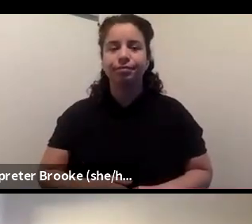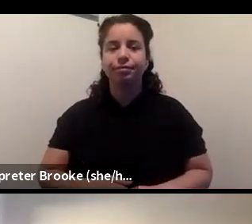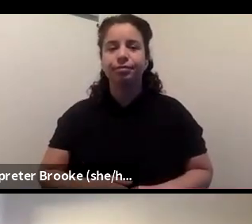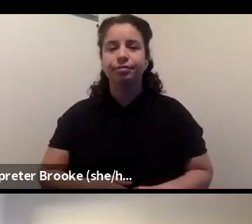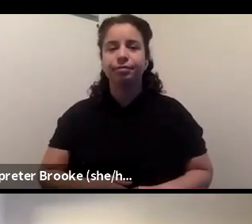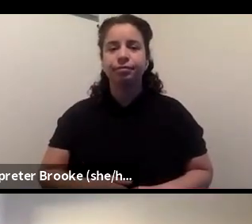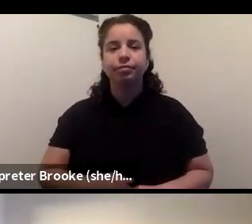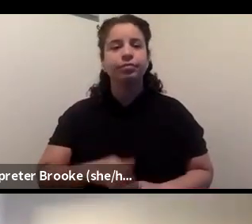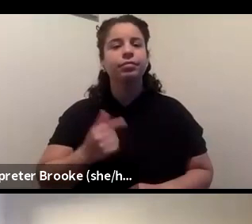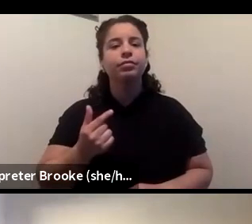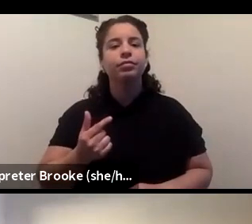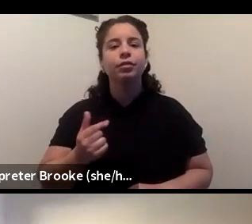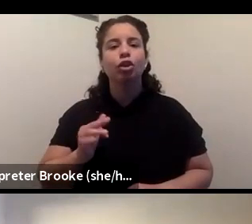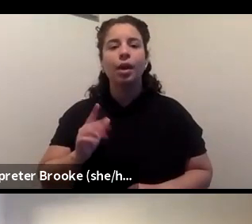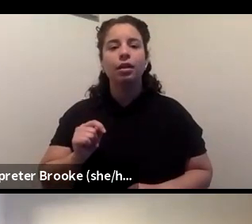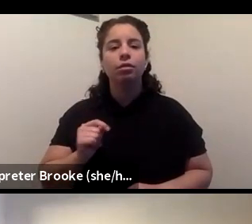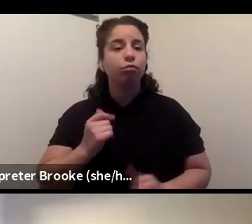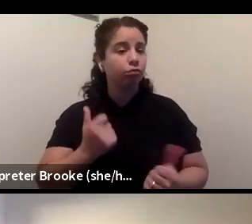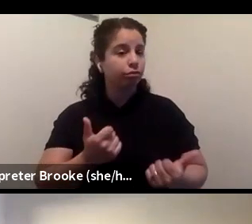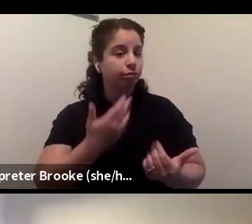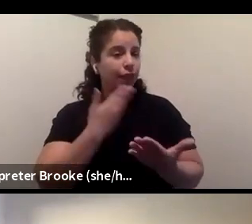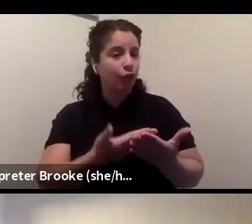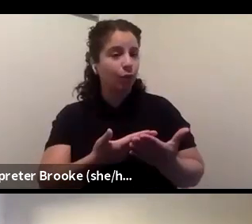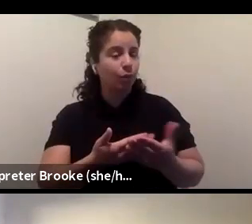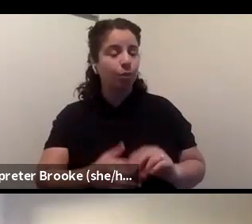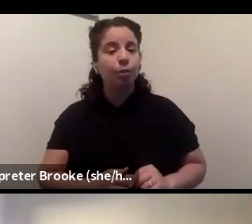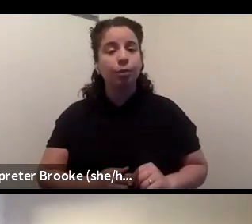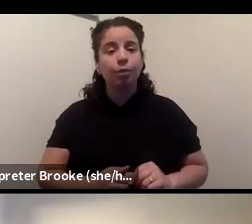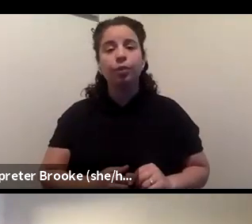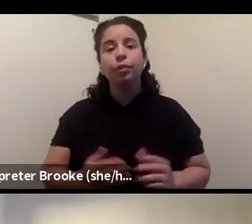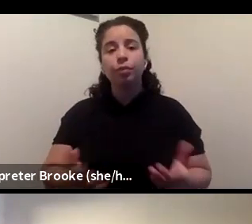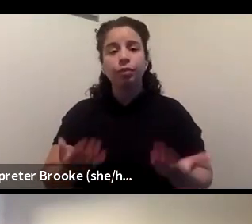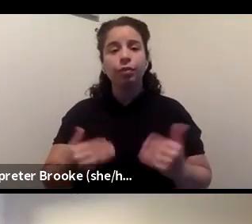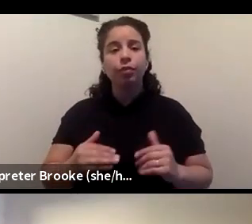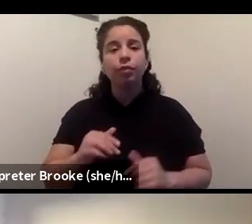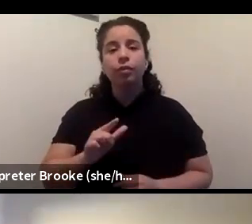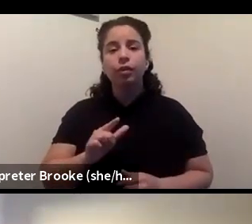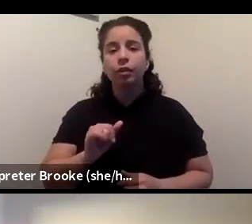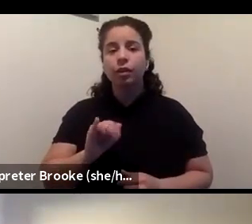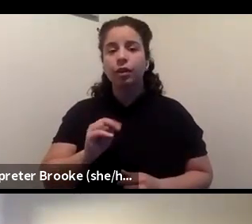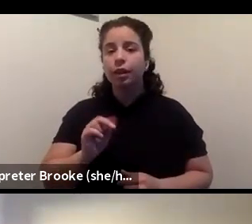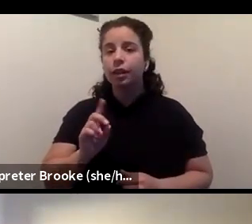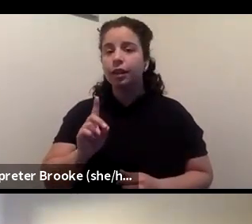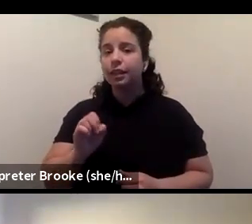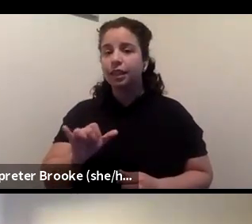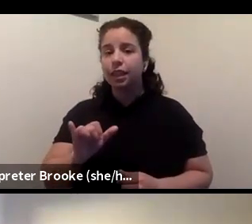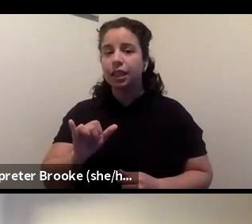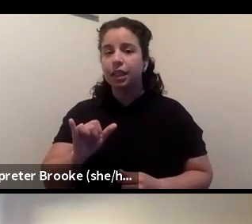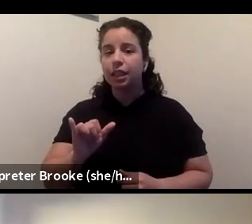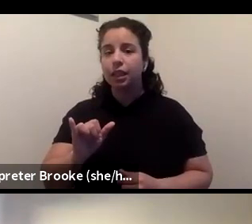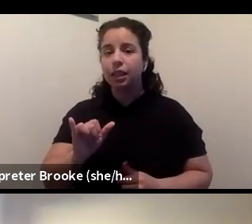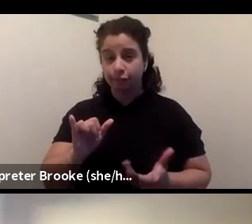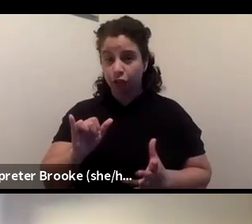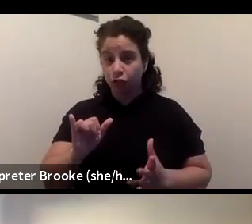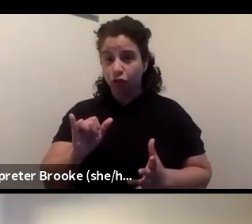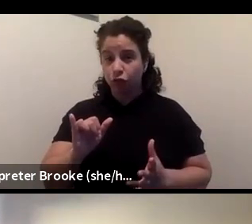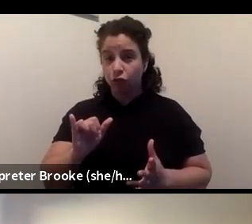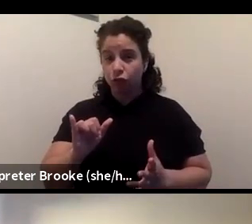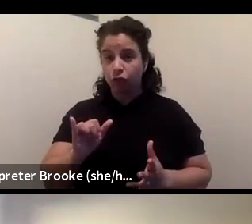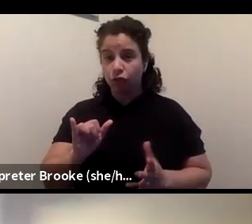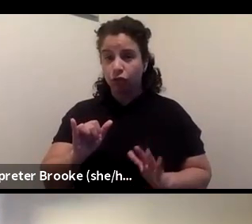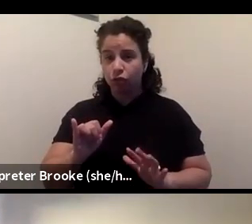Great, thank you. Let's see, Lindsay, can we finish? Yes,